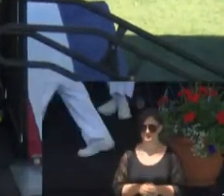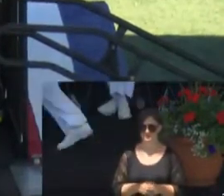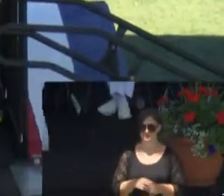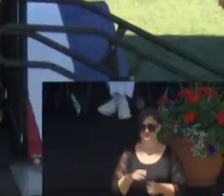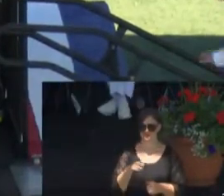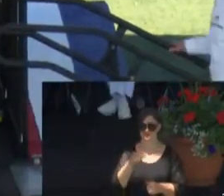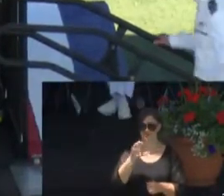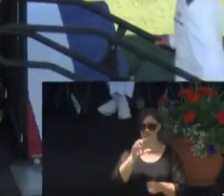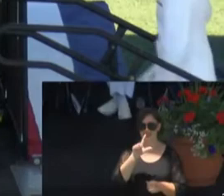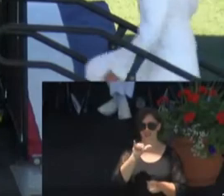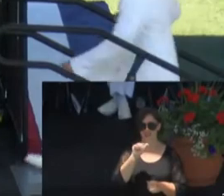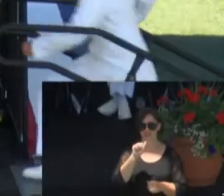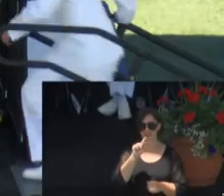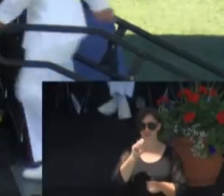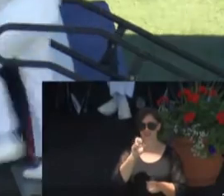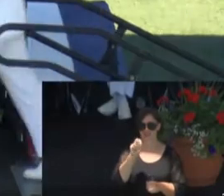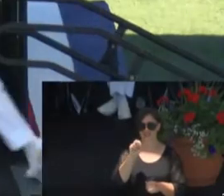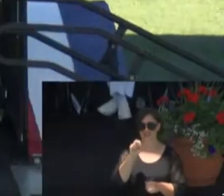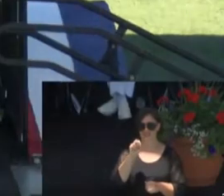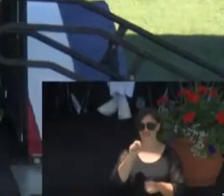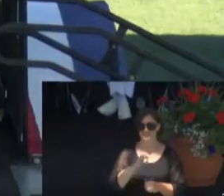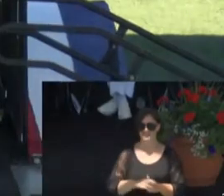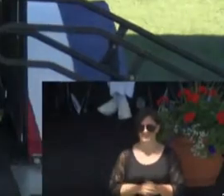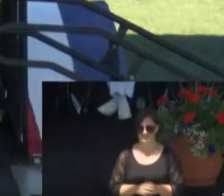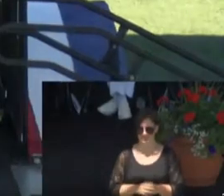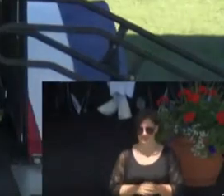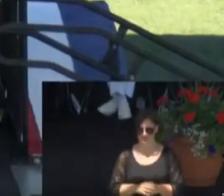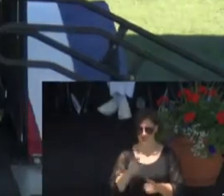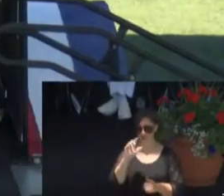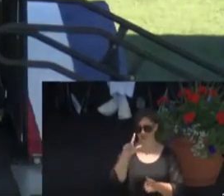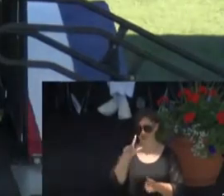Clayton Robert Foster, cum laude.